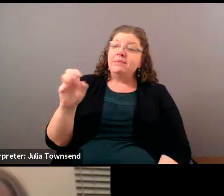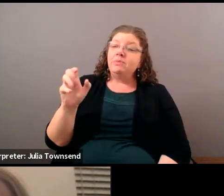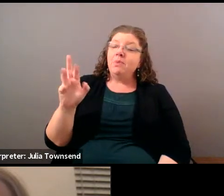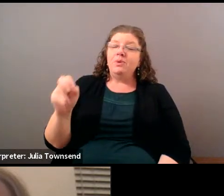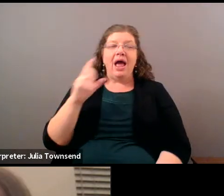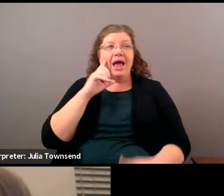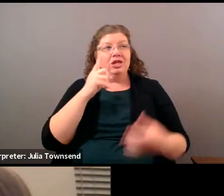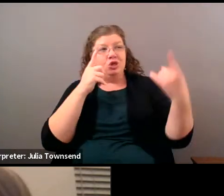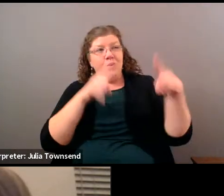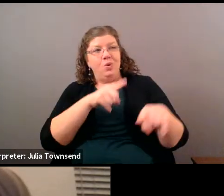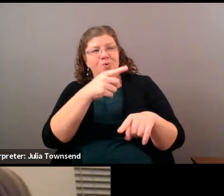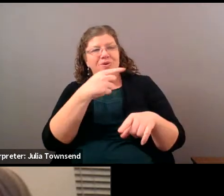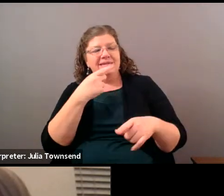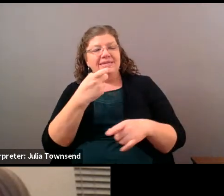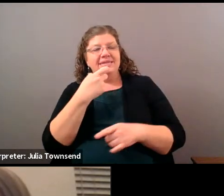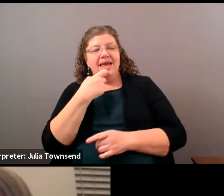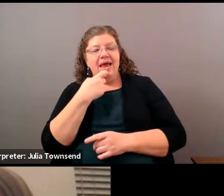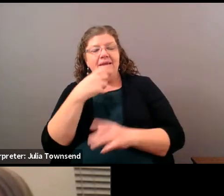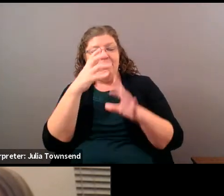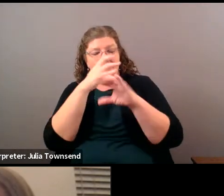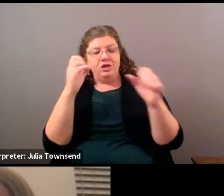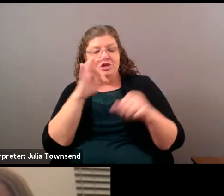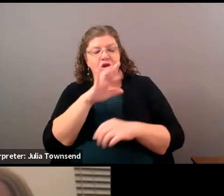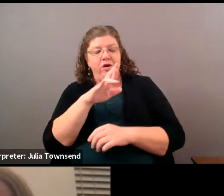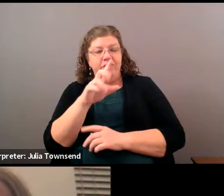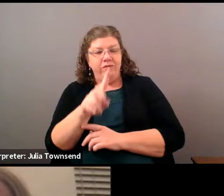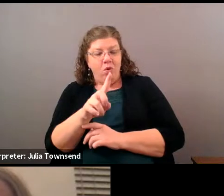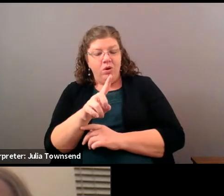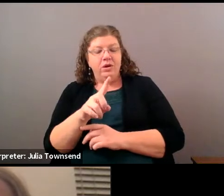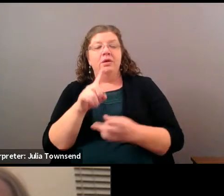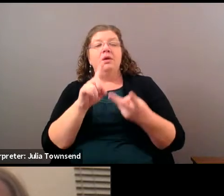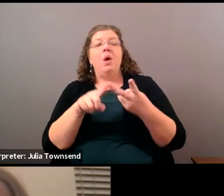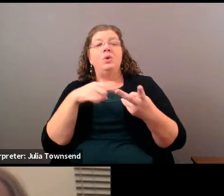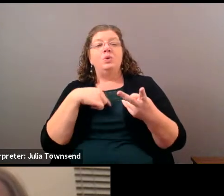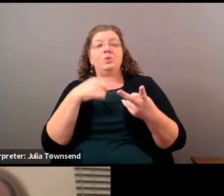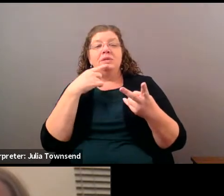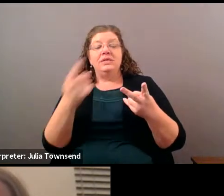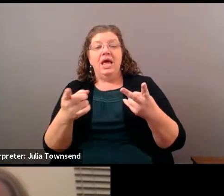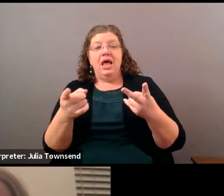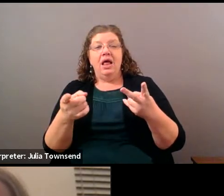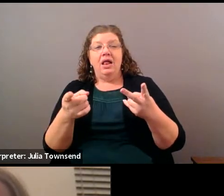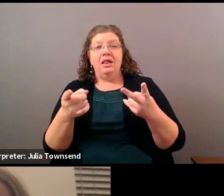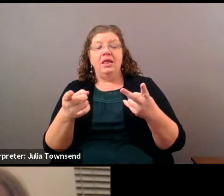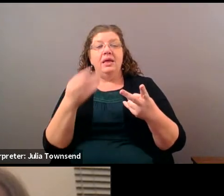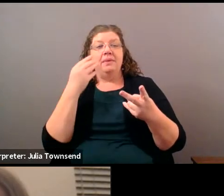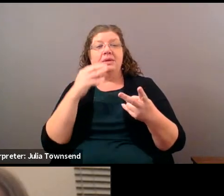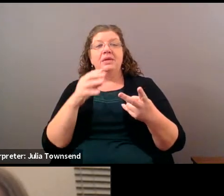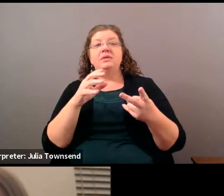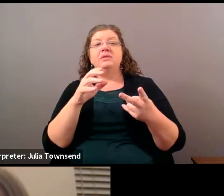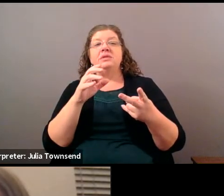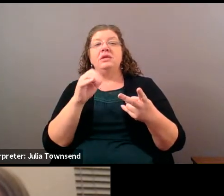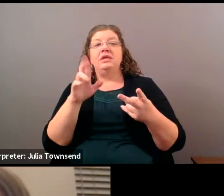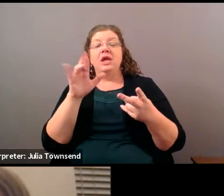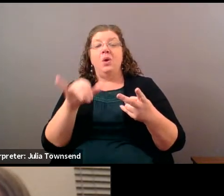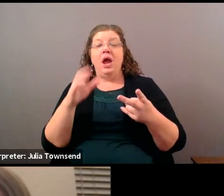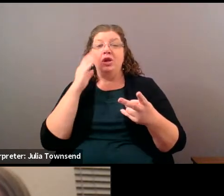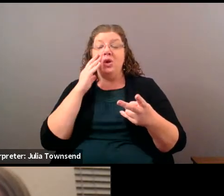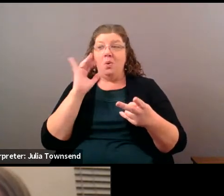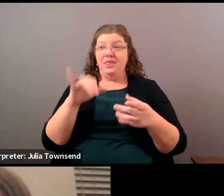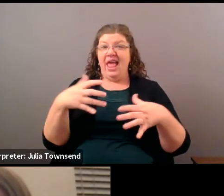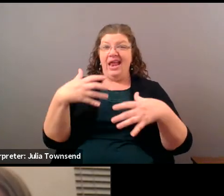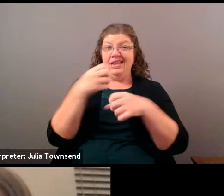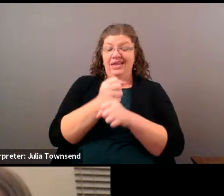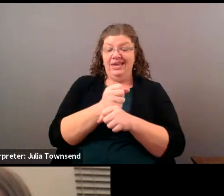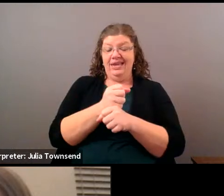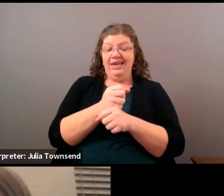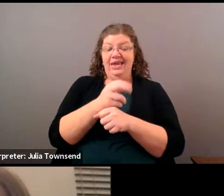just said, President Ford, and I also wanted to tell Ms. Carey that I actually know what NGSS is, Next Generation